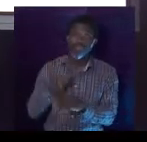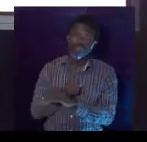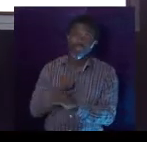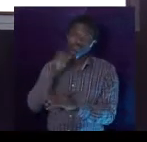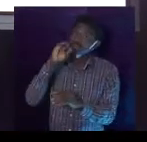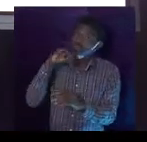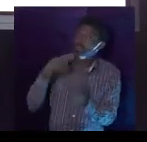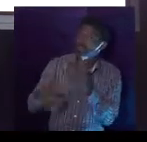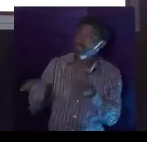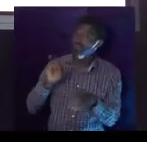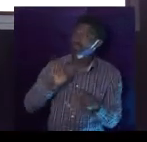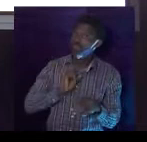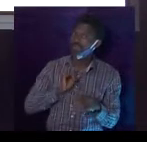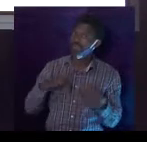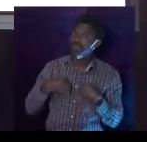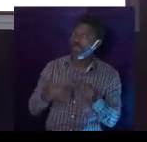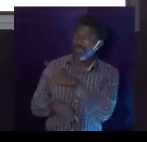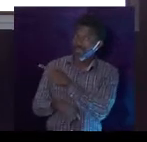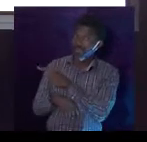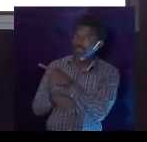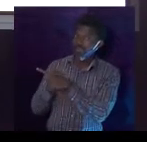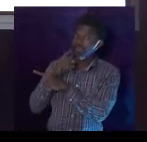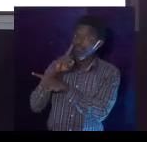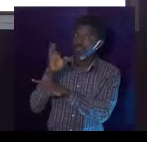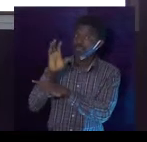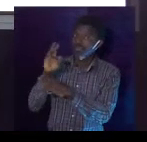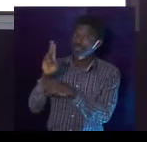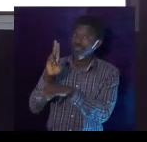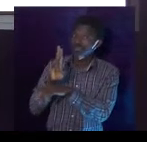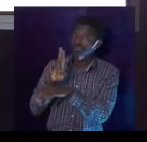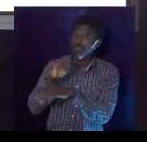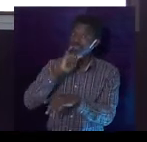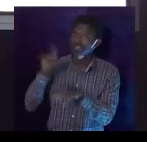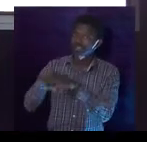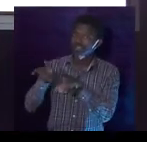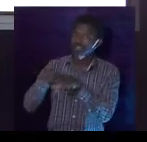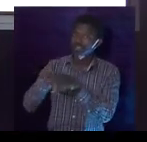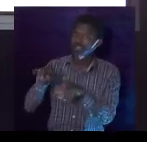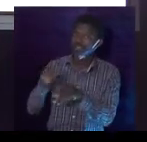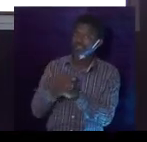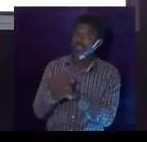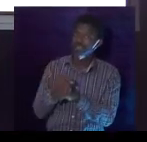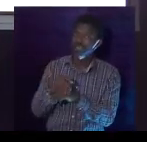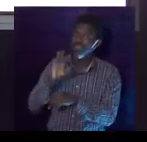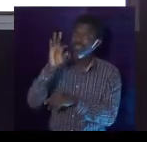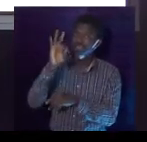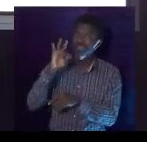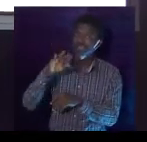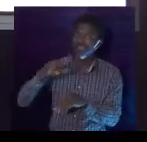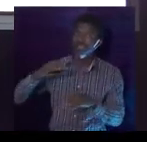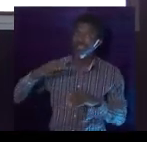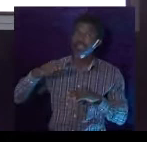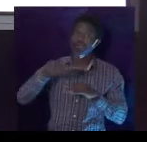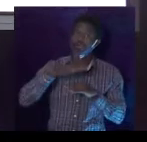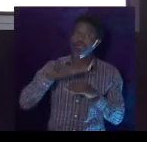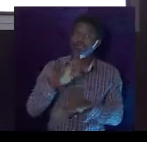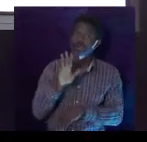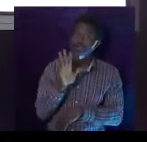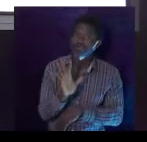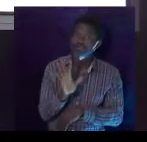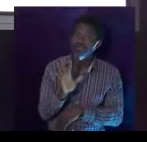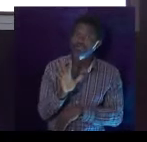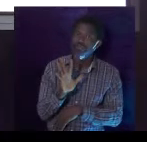So what do I have? I have 1 Celsius unit is the same thing as 9 all over